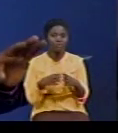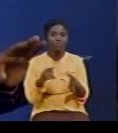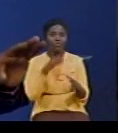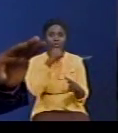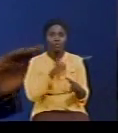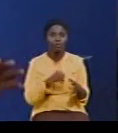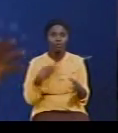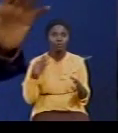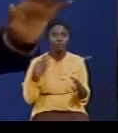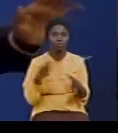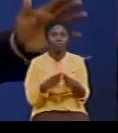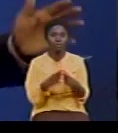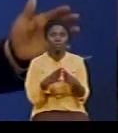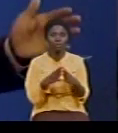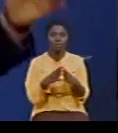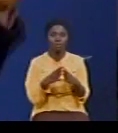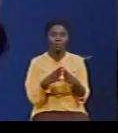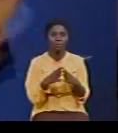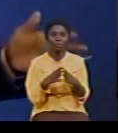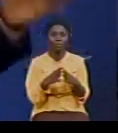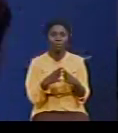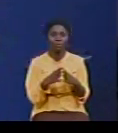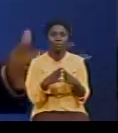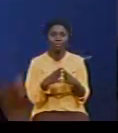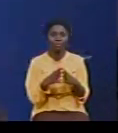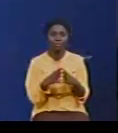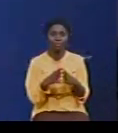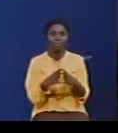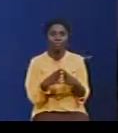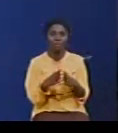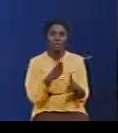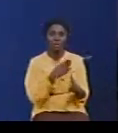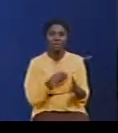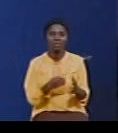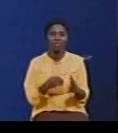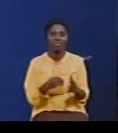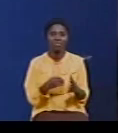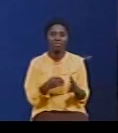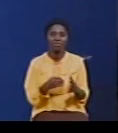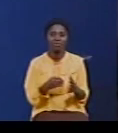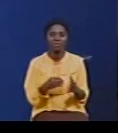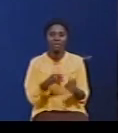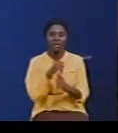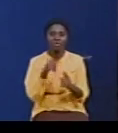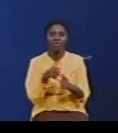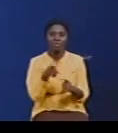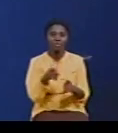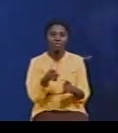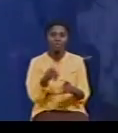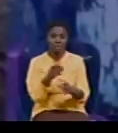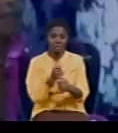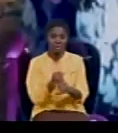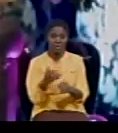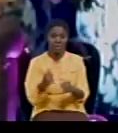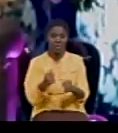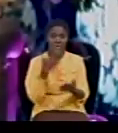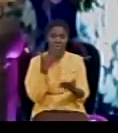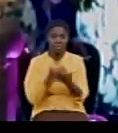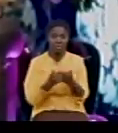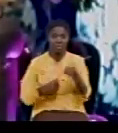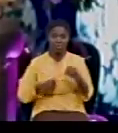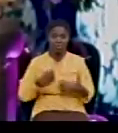clothes, and you take a good wash. And when you take a good wash, after